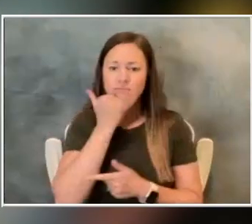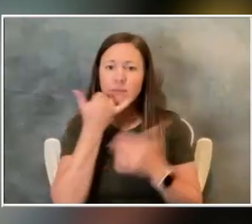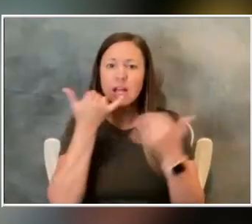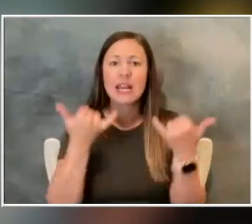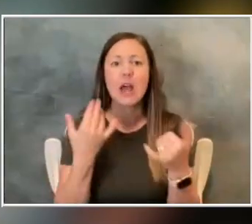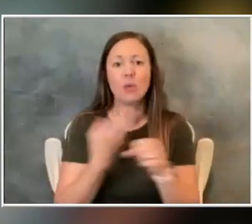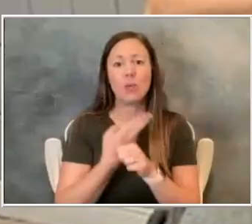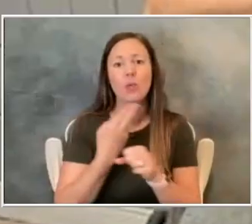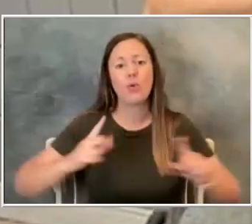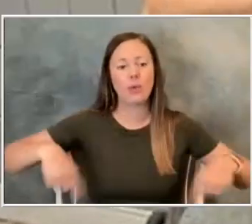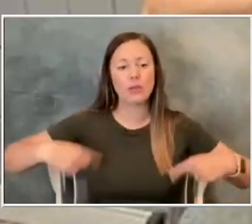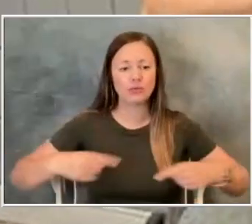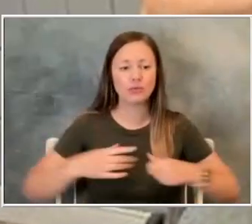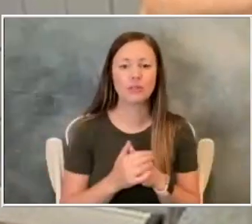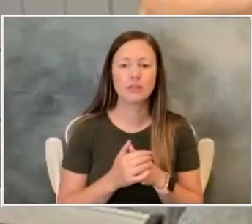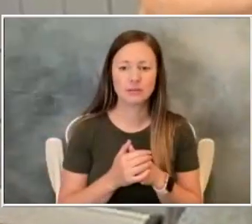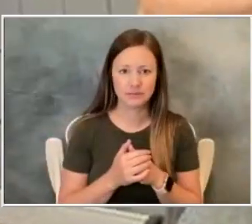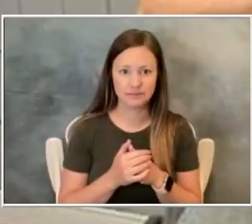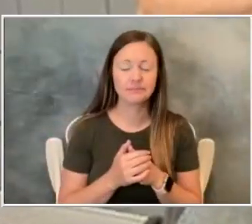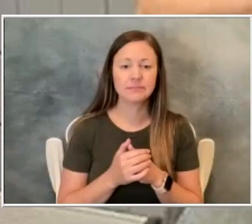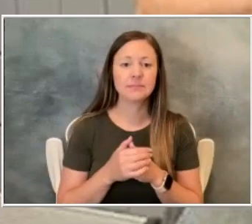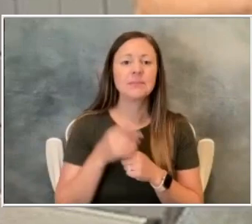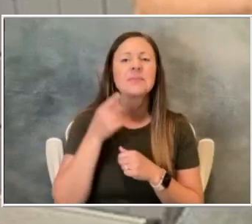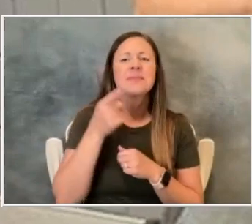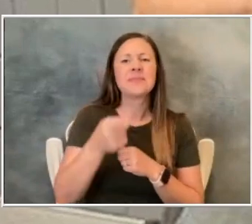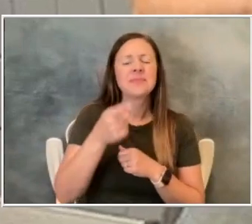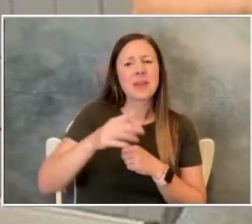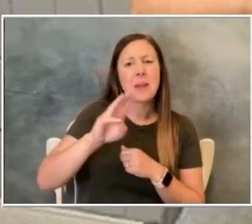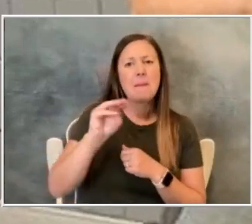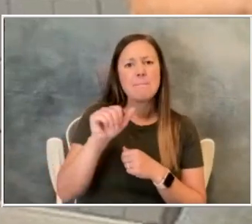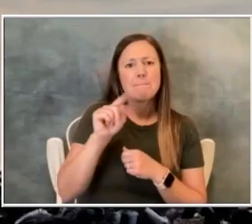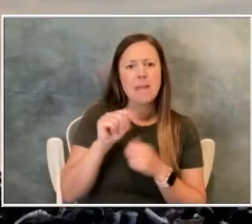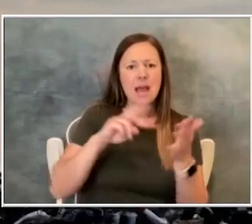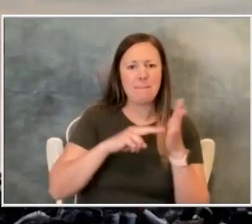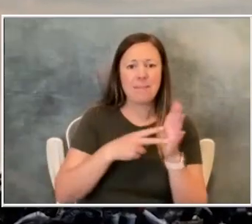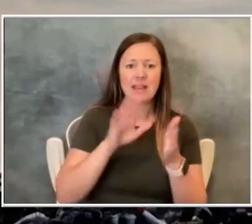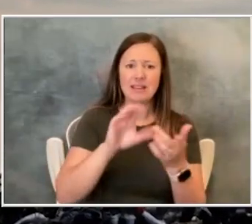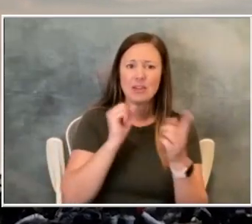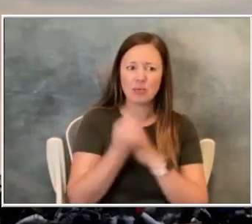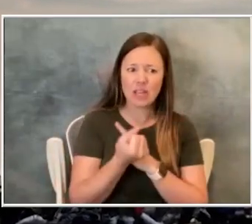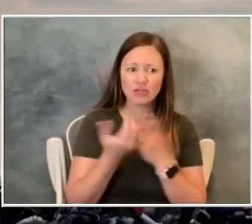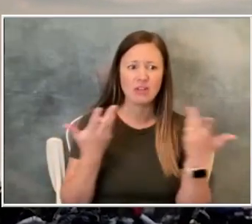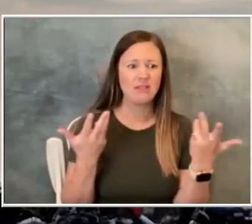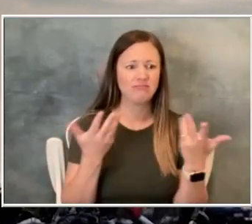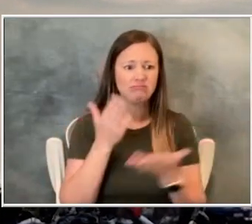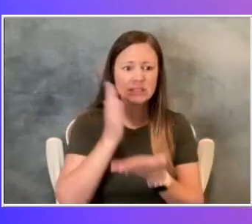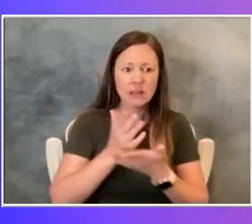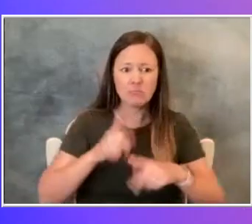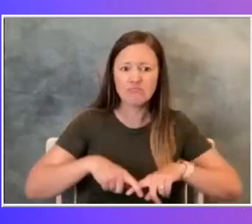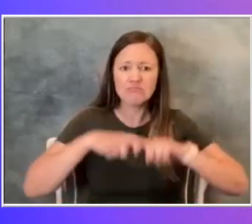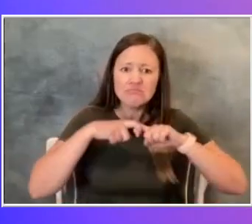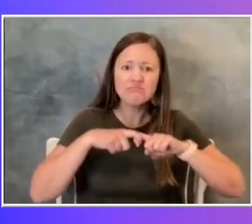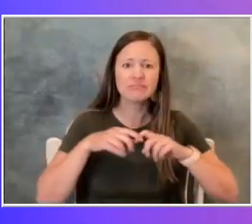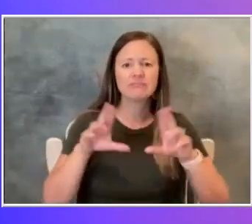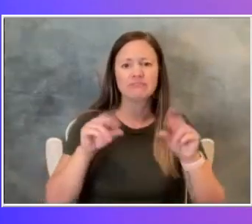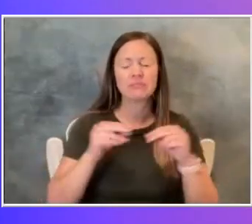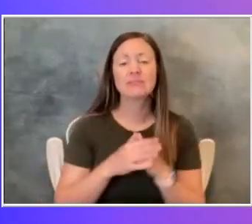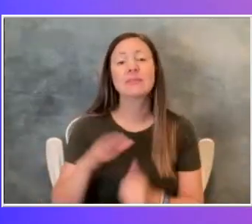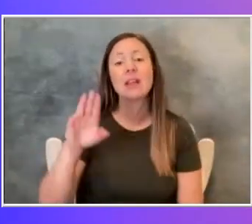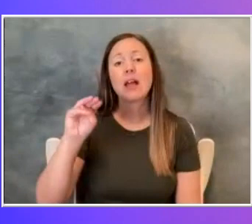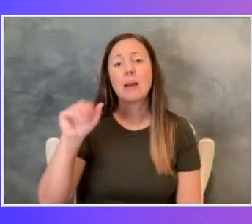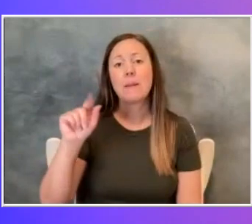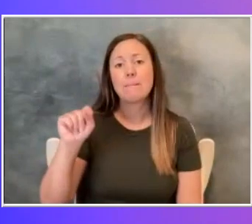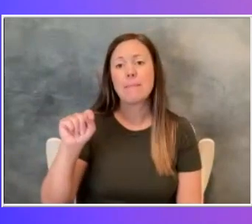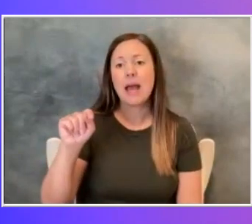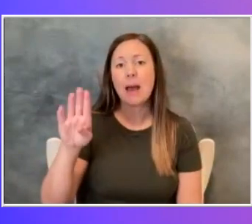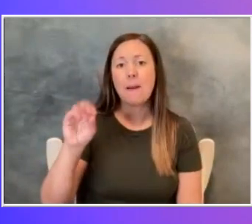wheelchair. As Janine Kiesling explains, Matt hasn't let his circumstances, though, slow him down. Matt Boling refuses to